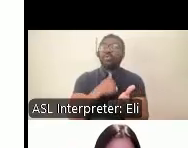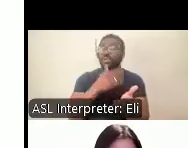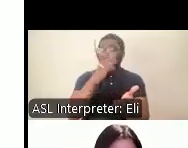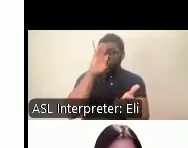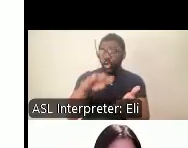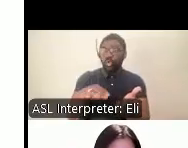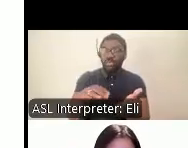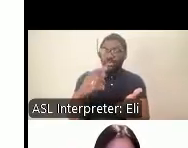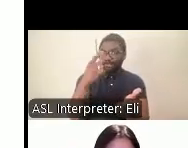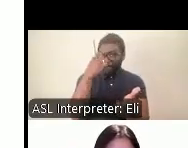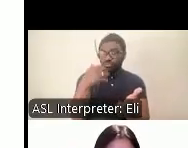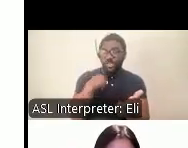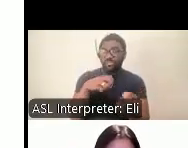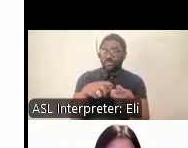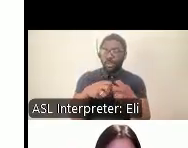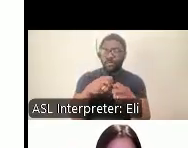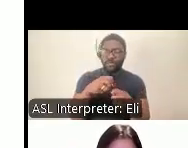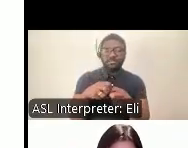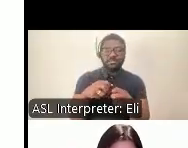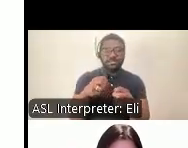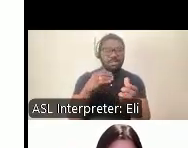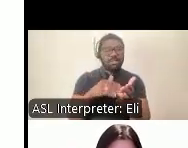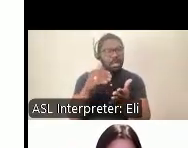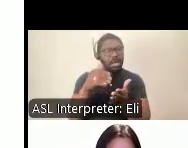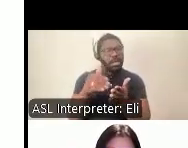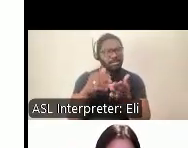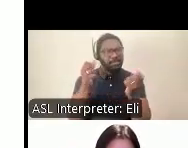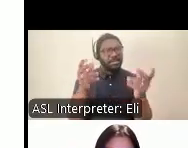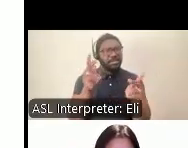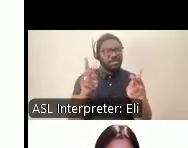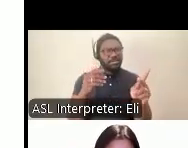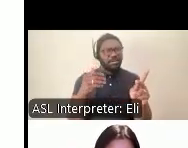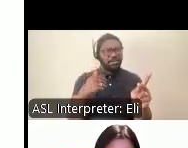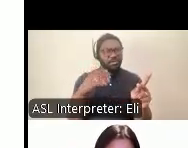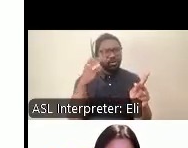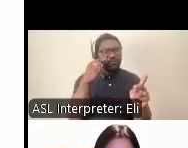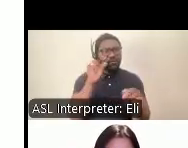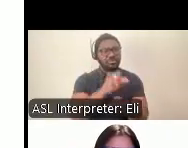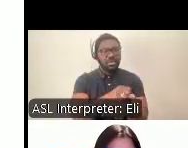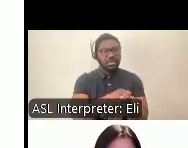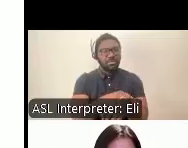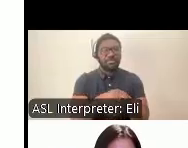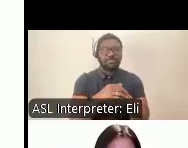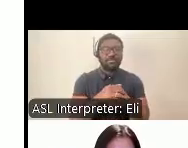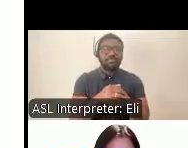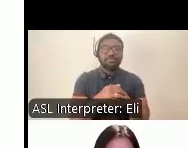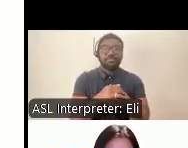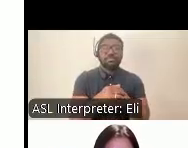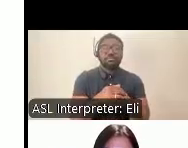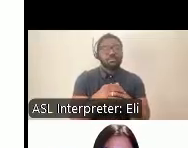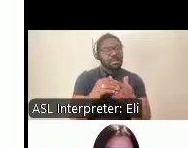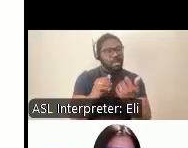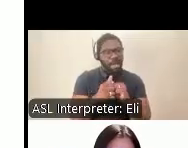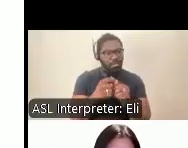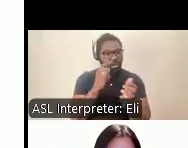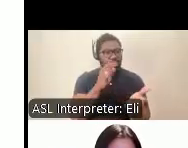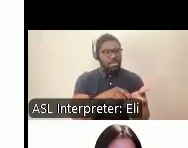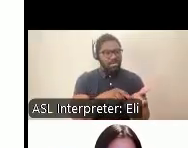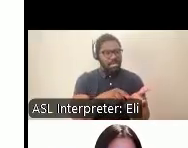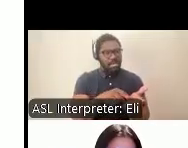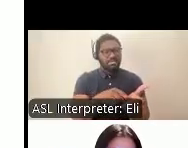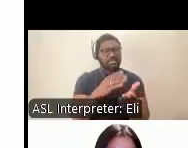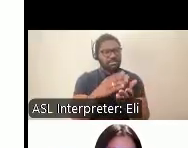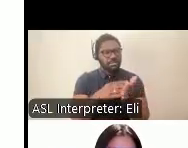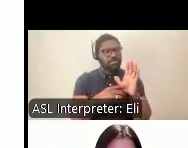how individuals prepare for, pursue, and maintain employment. Let's discuss how to recognize some common